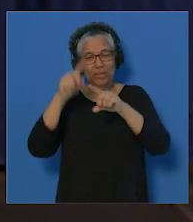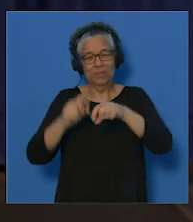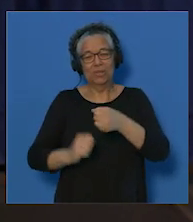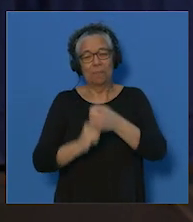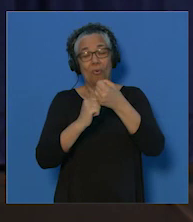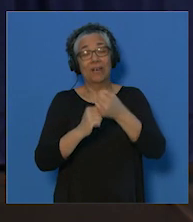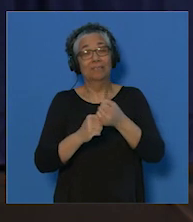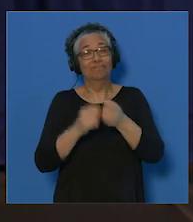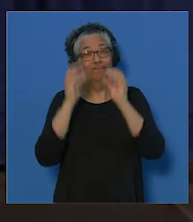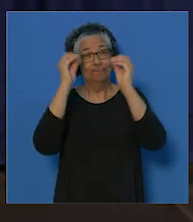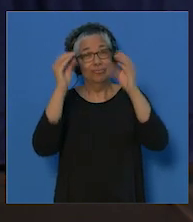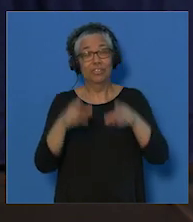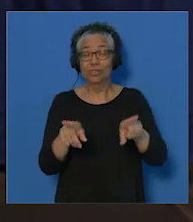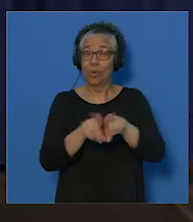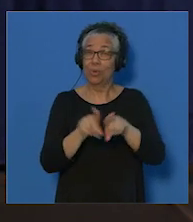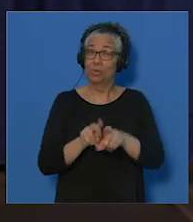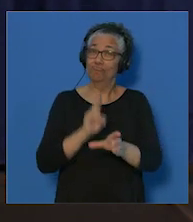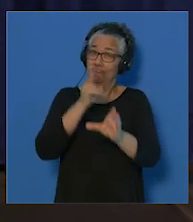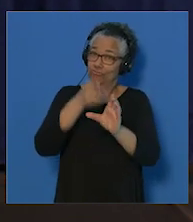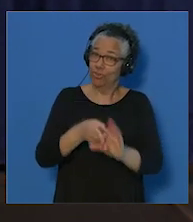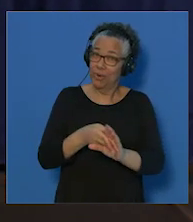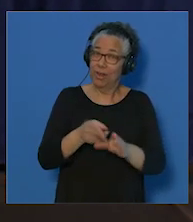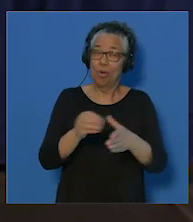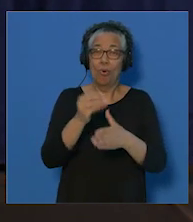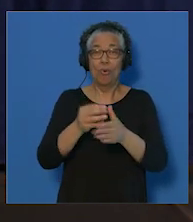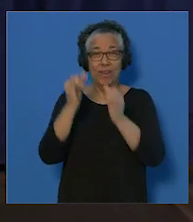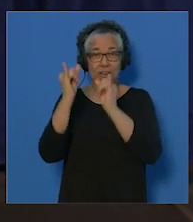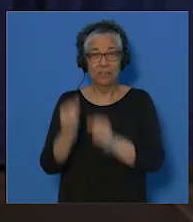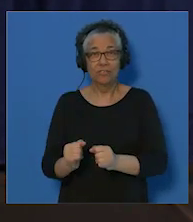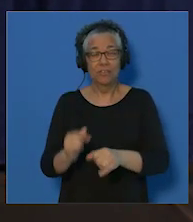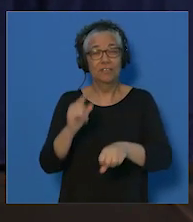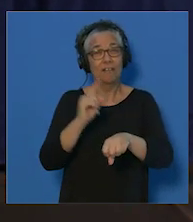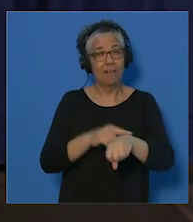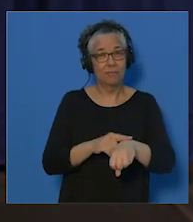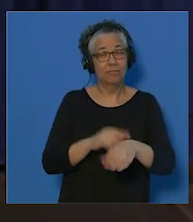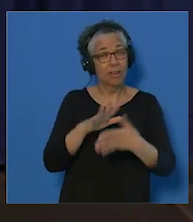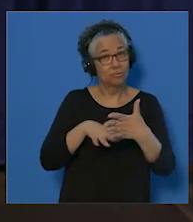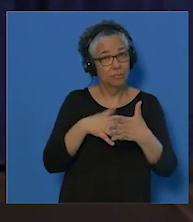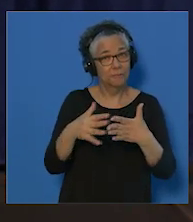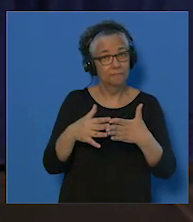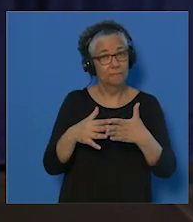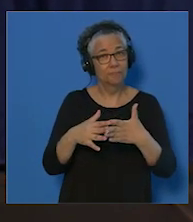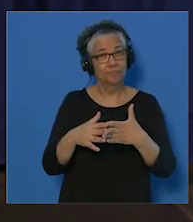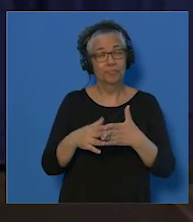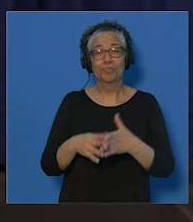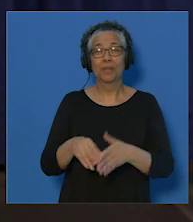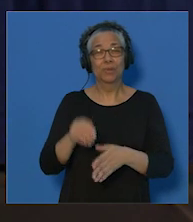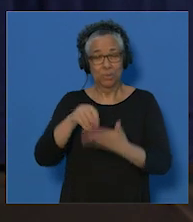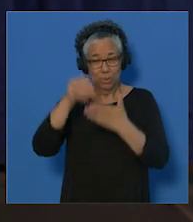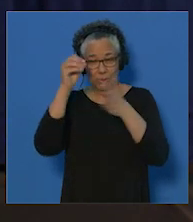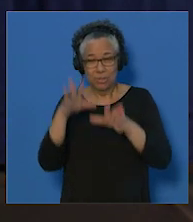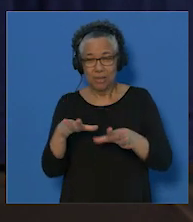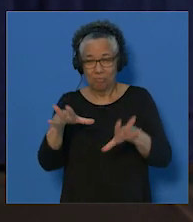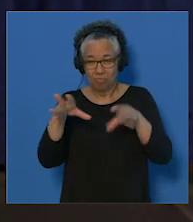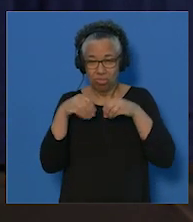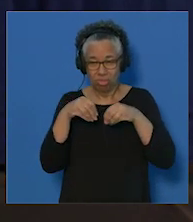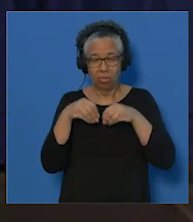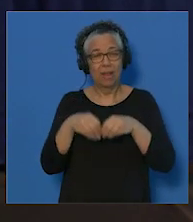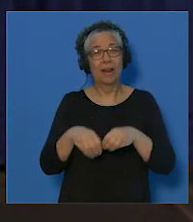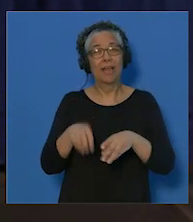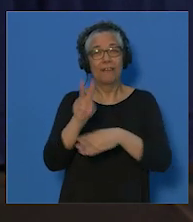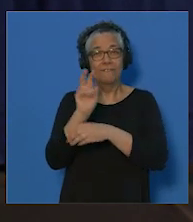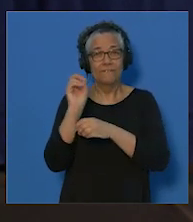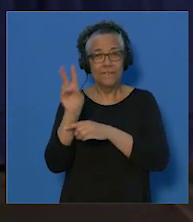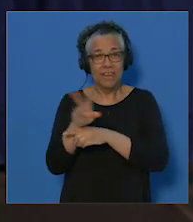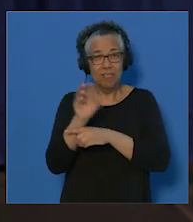with their students during their class or individually scheduled times. Students are uploading videos, pictures, and other evidence to confirm